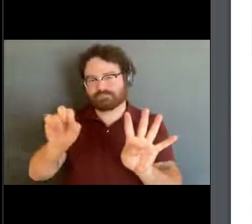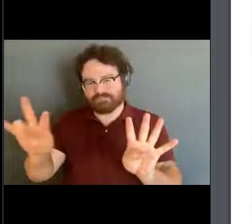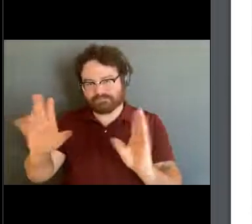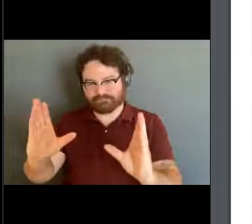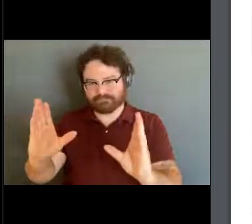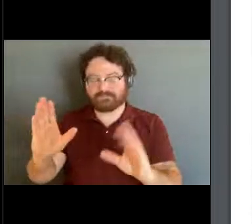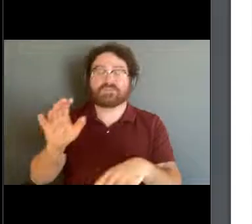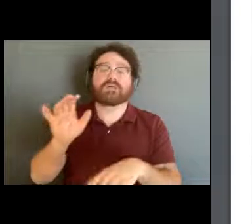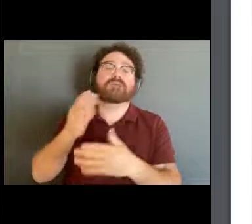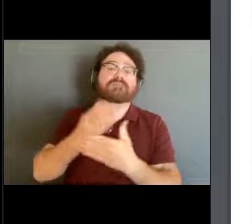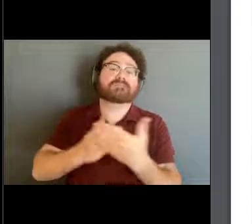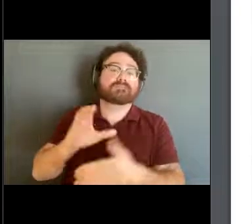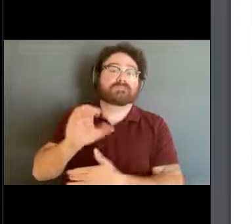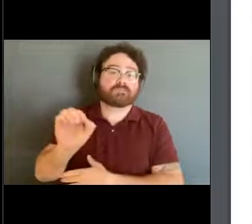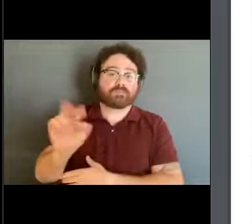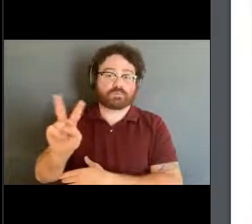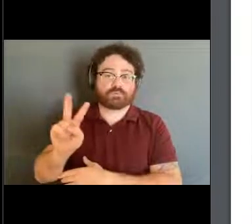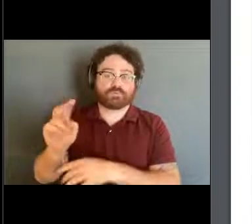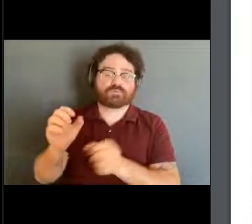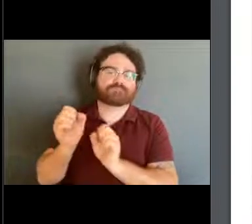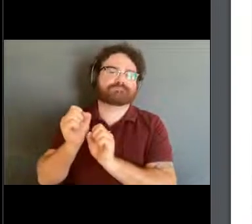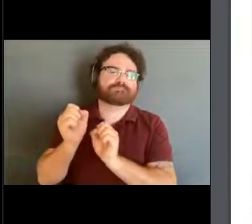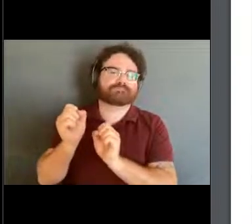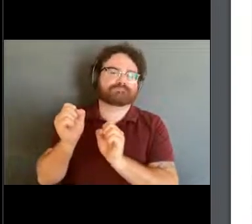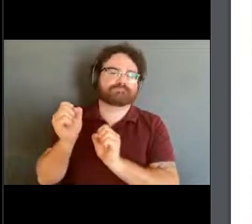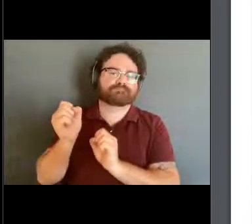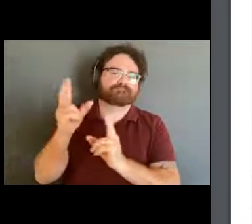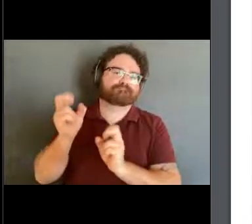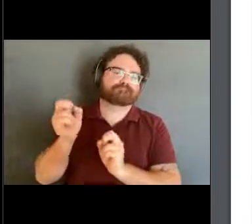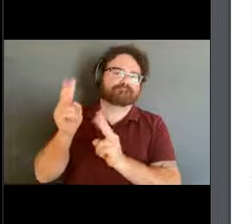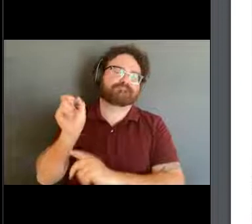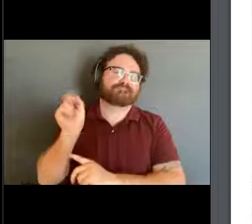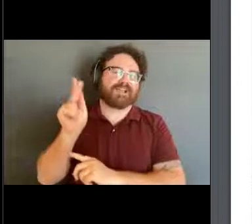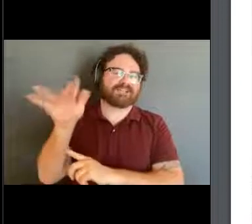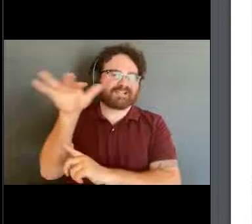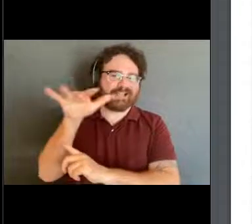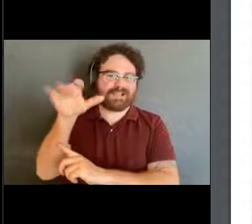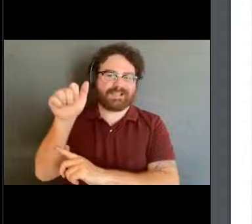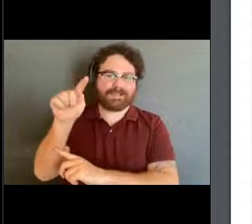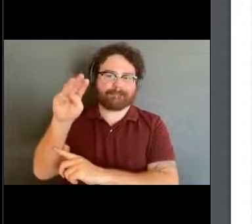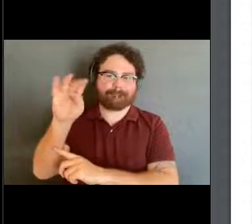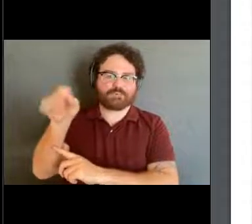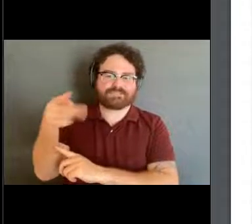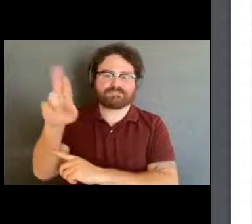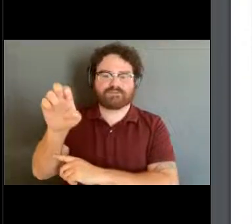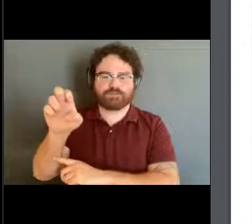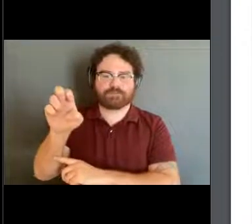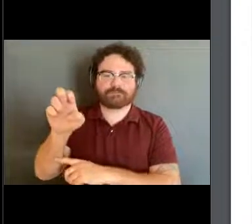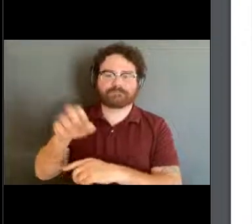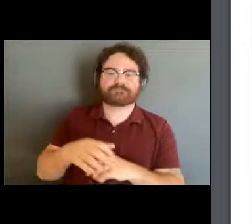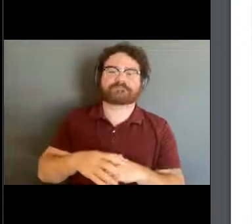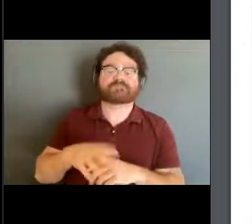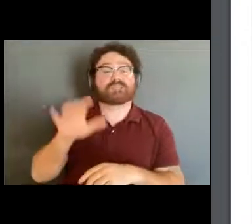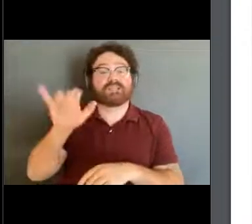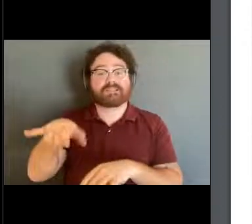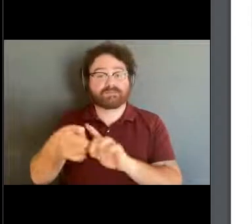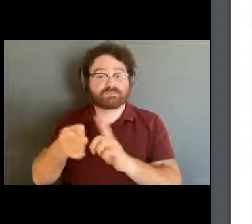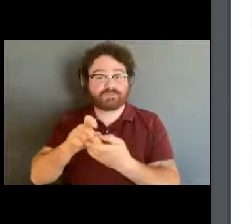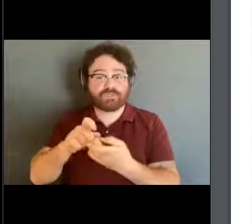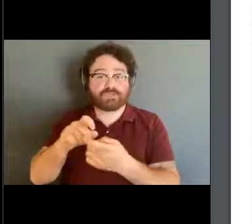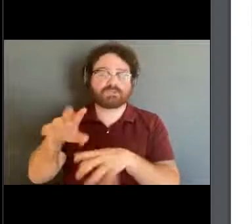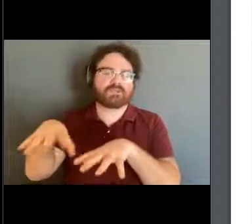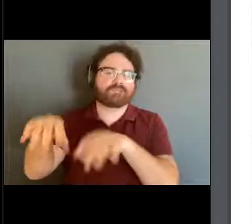atmosphere, so that the net uptake was about 29 petagrams of carbon during that time frame. And that change in uptake